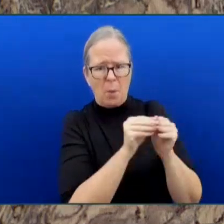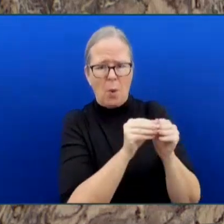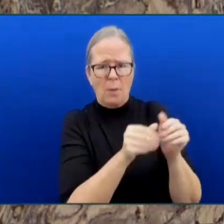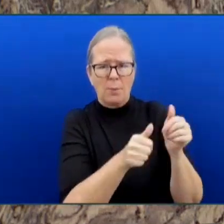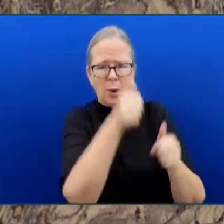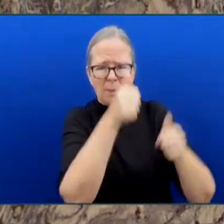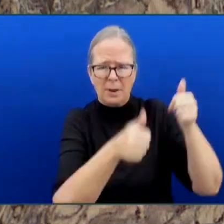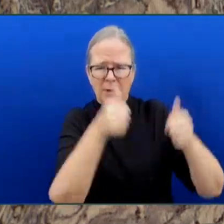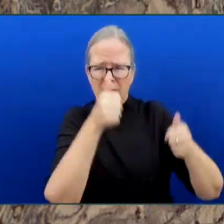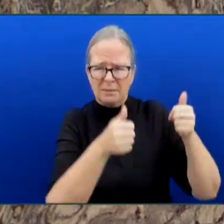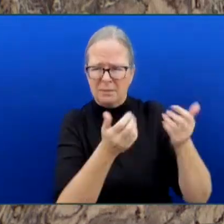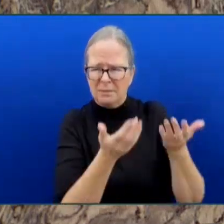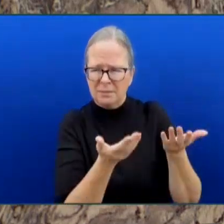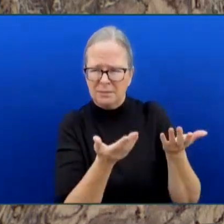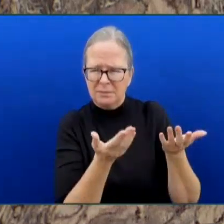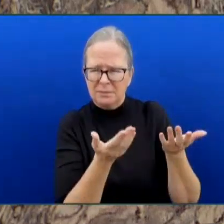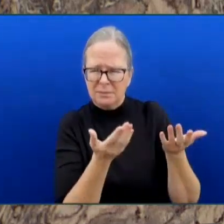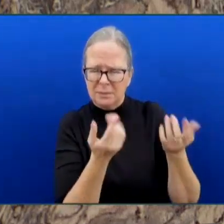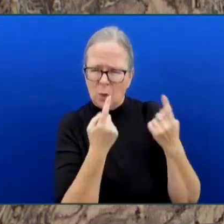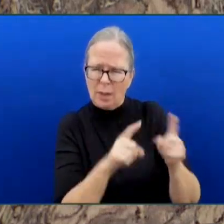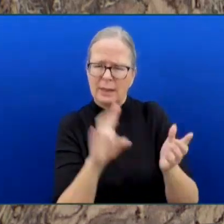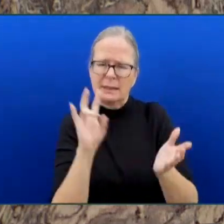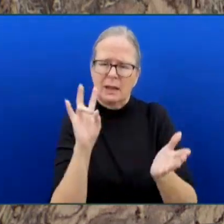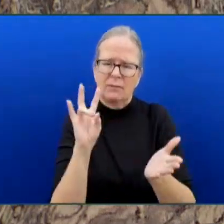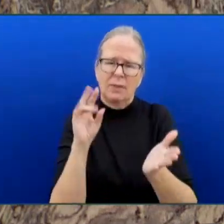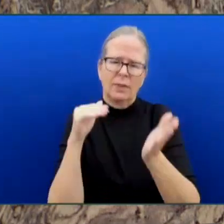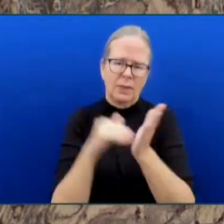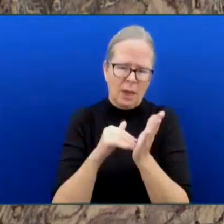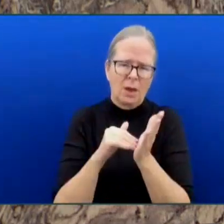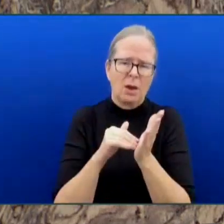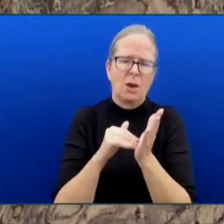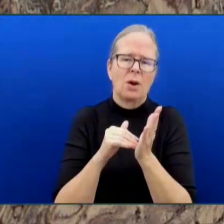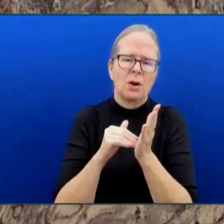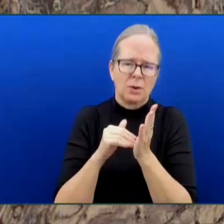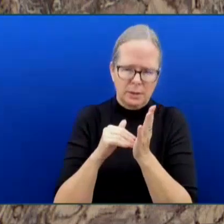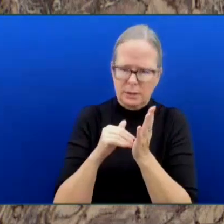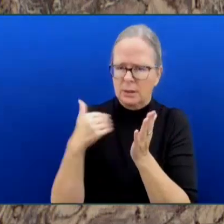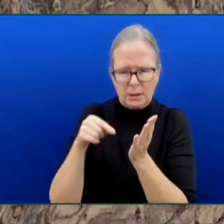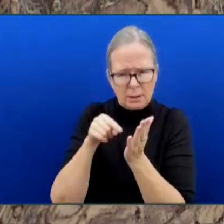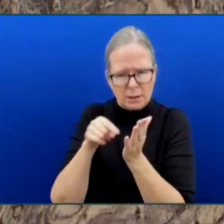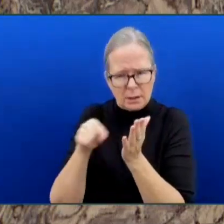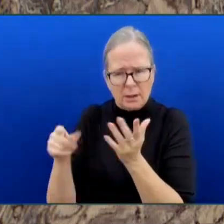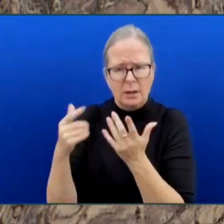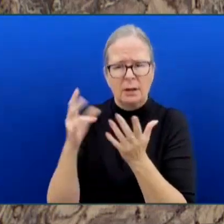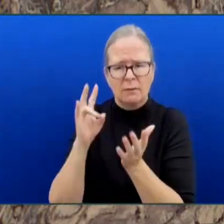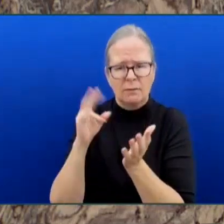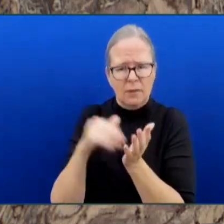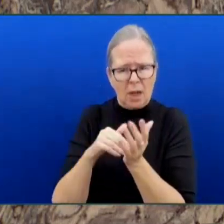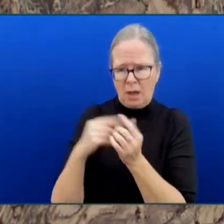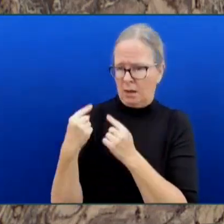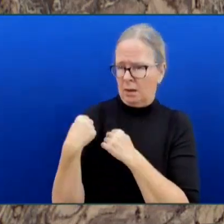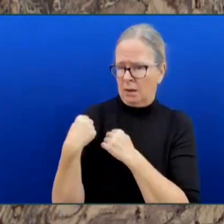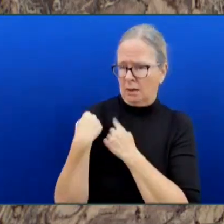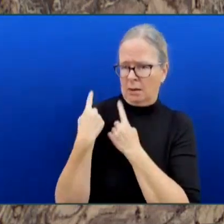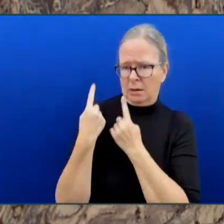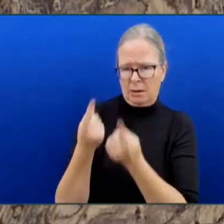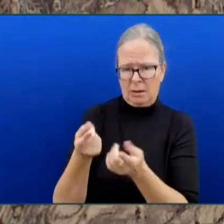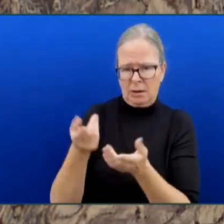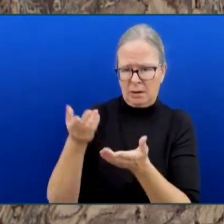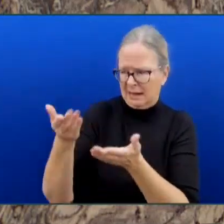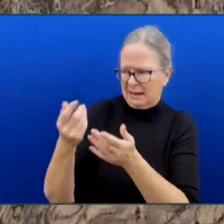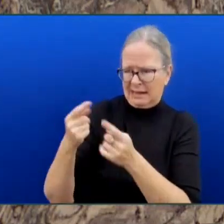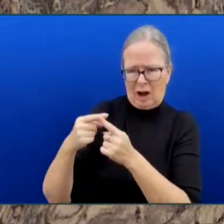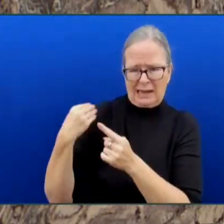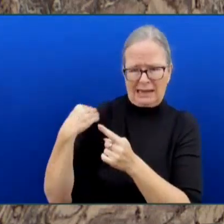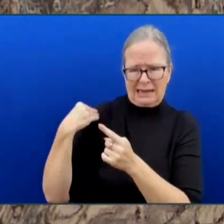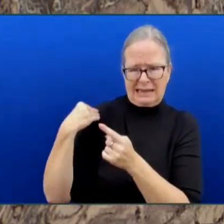fines. $7, which actually do not start. So all the sailings that we missed this weekend, those don't count, right?